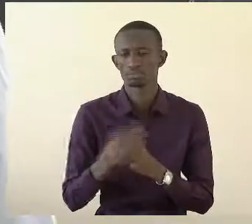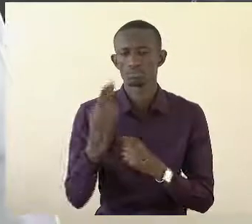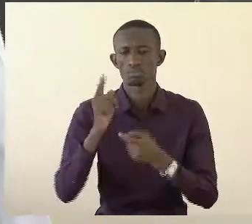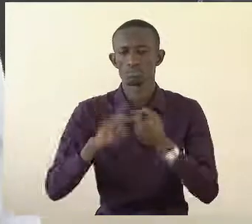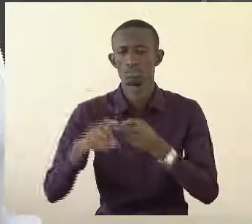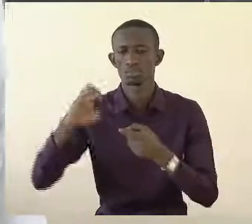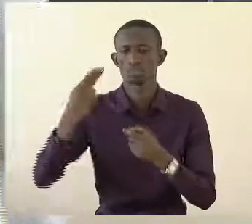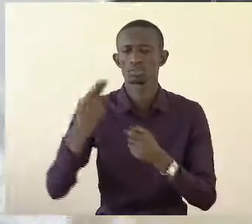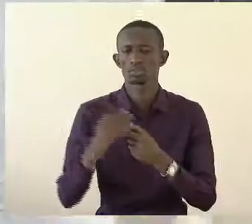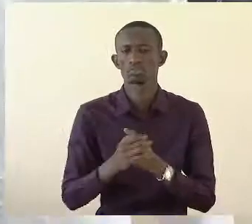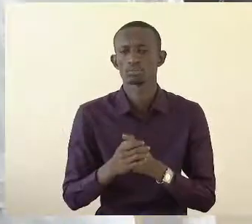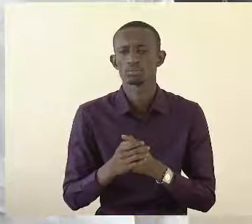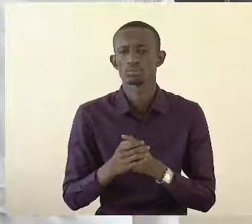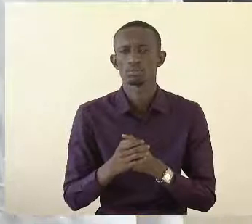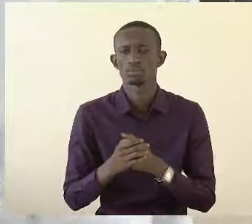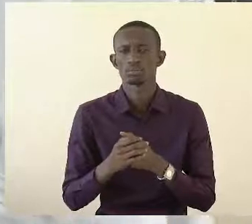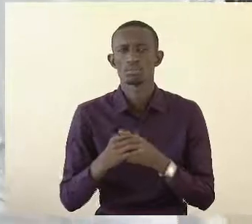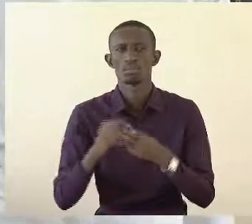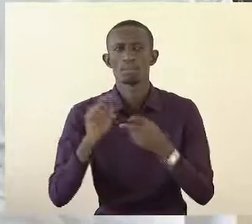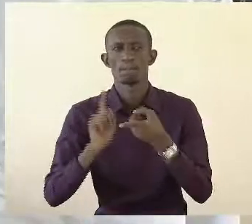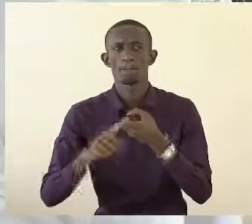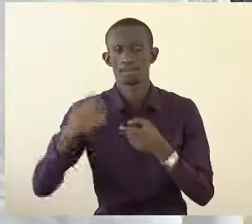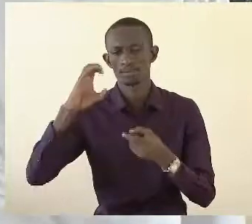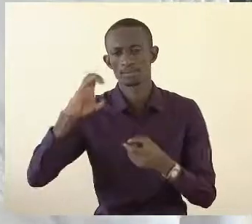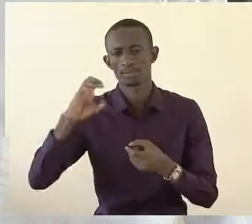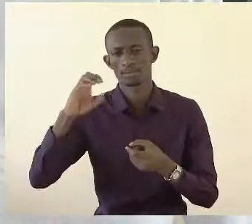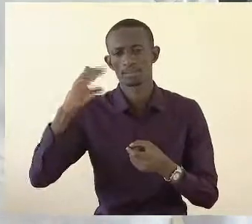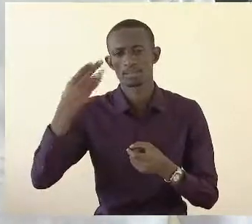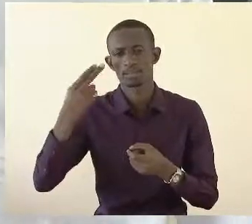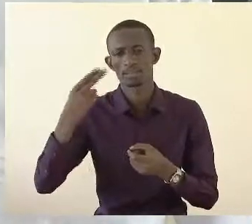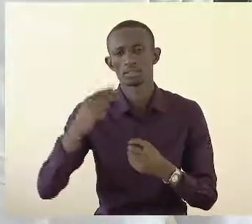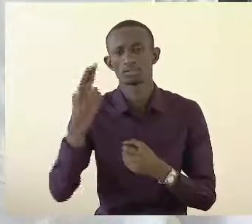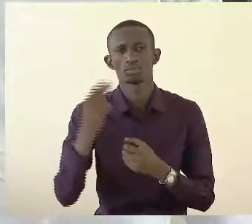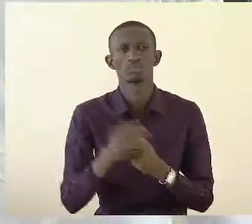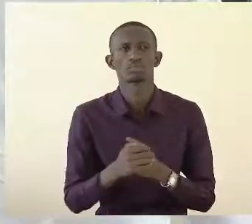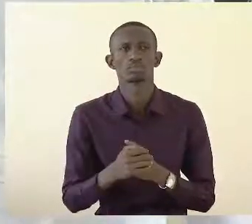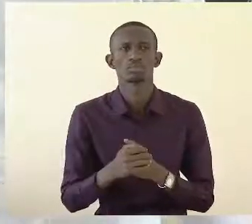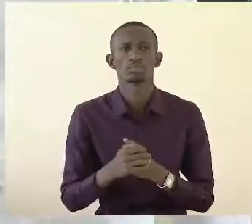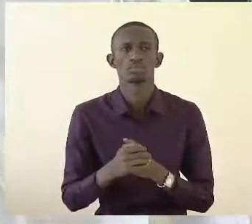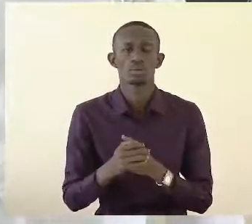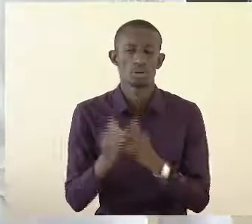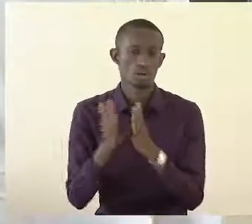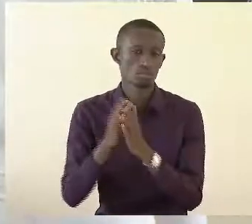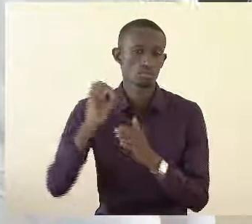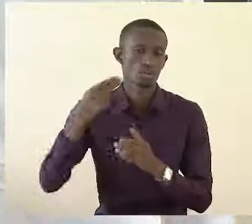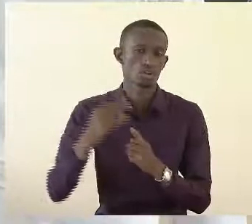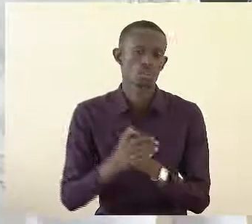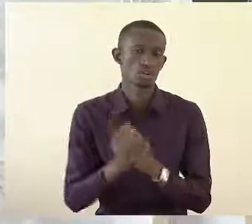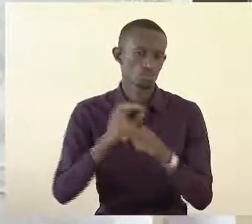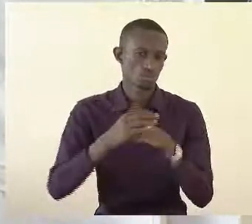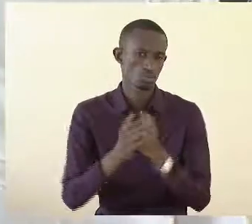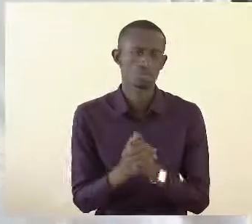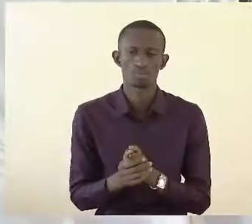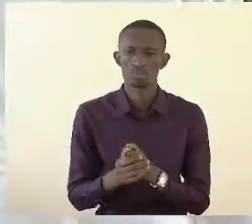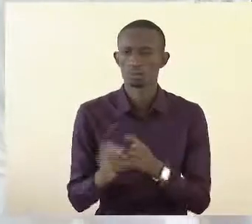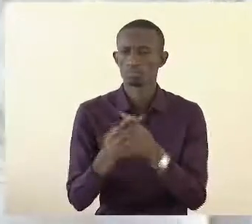We dehydrate the compound to produce what? To produce a double bond, and from the